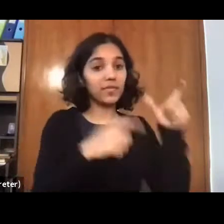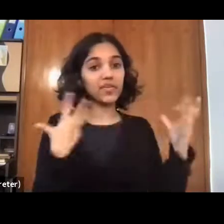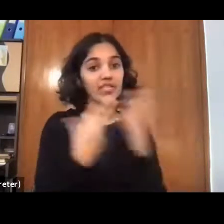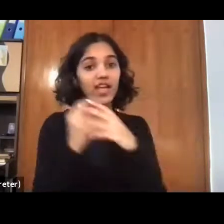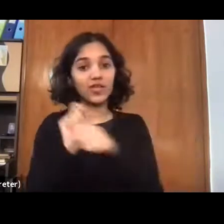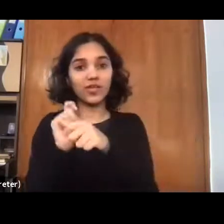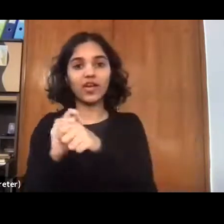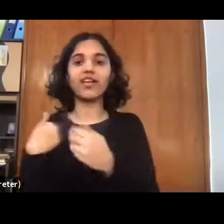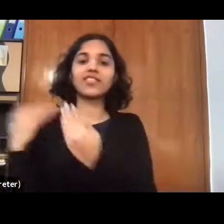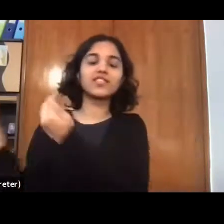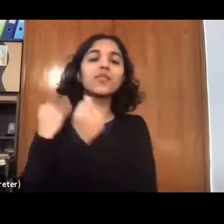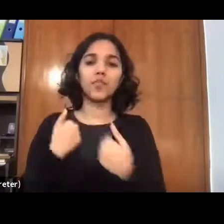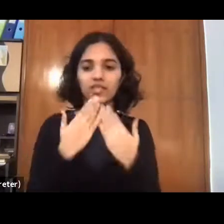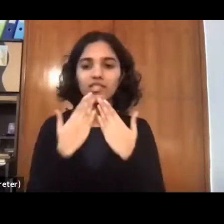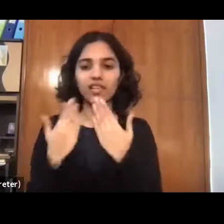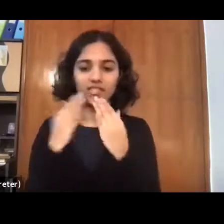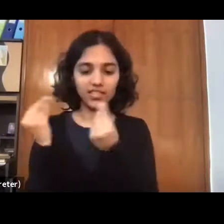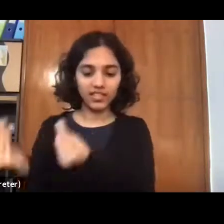do.